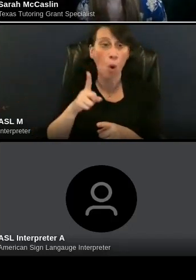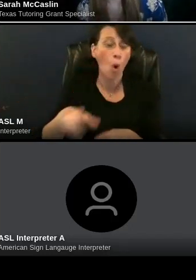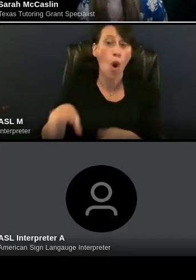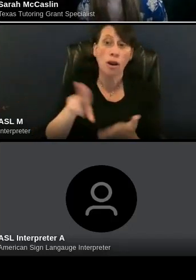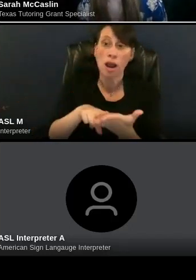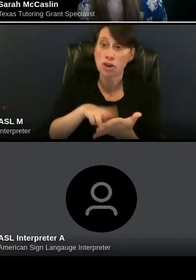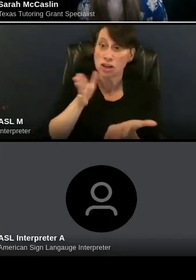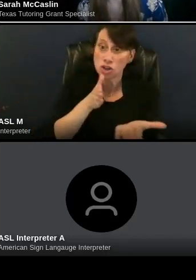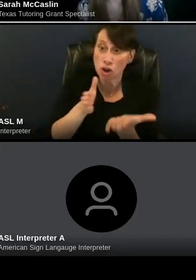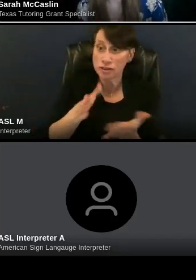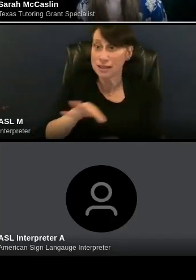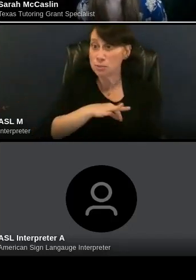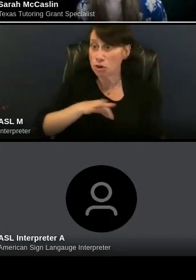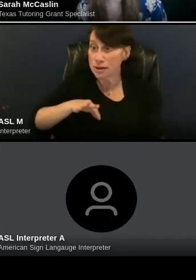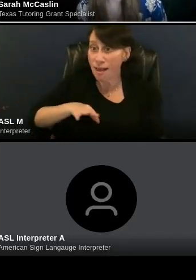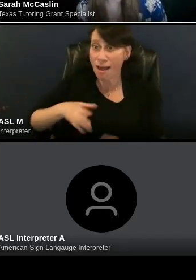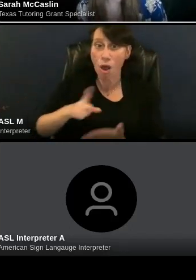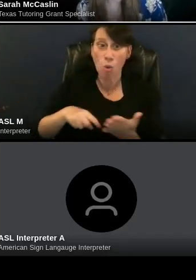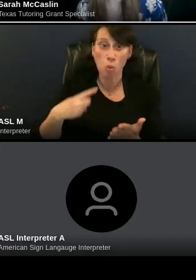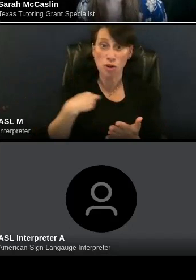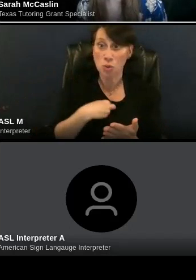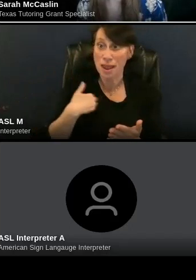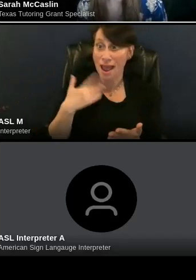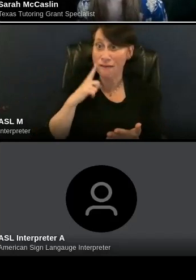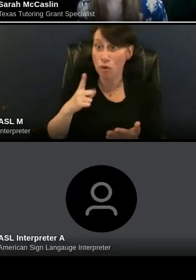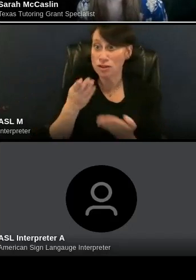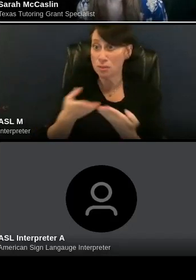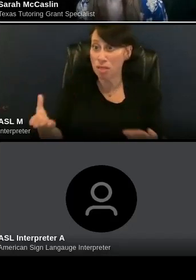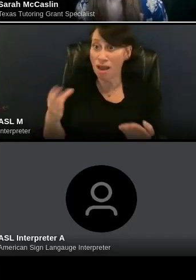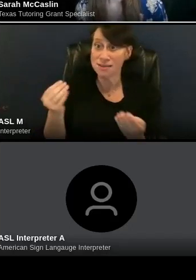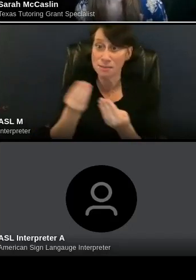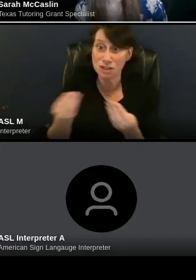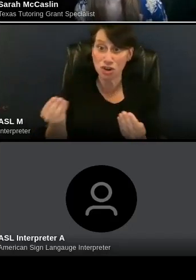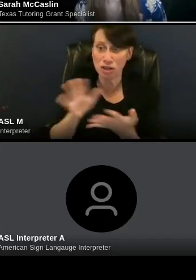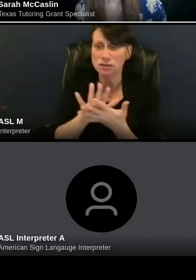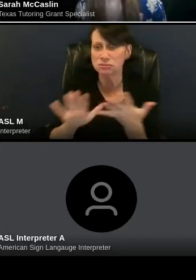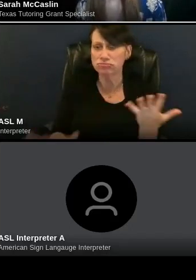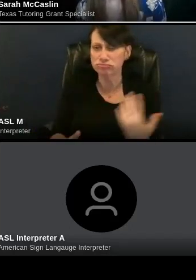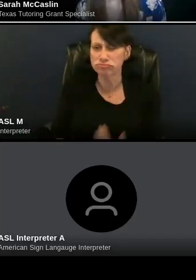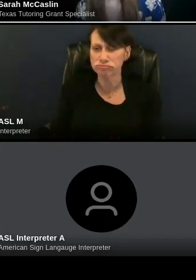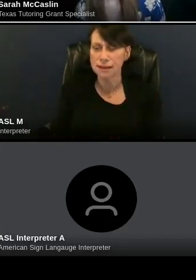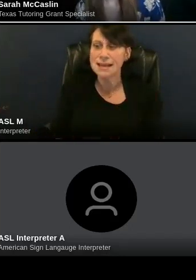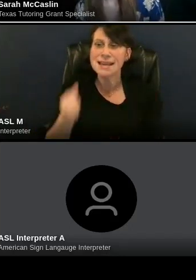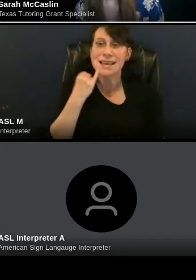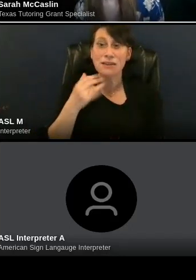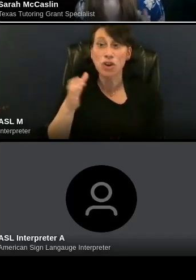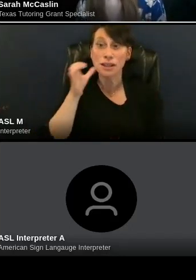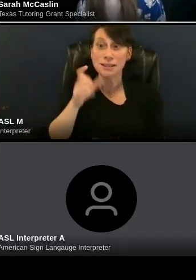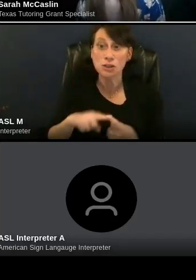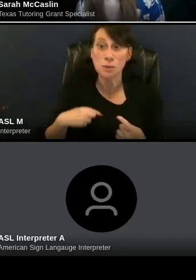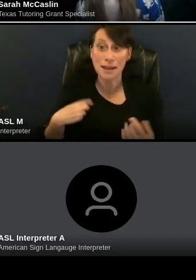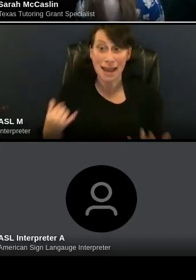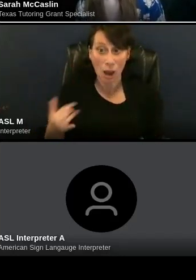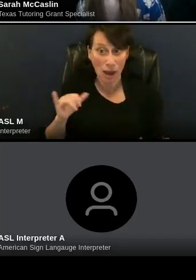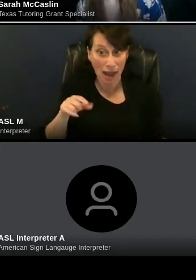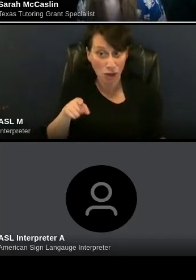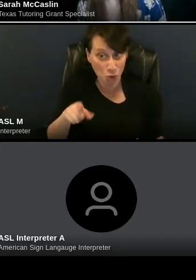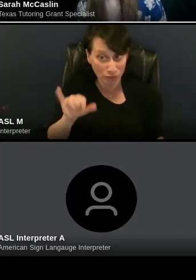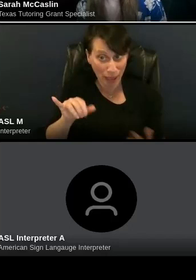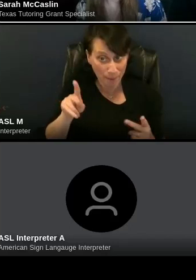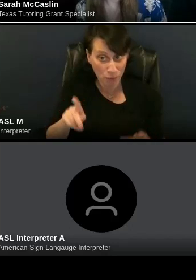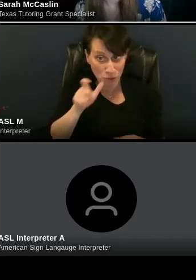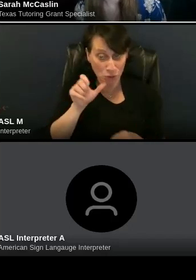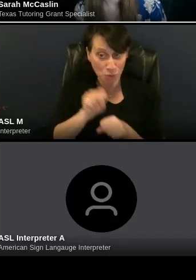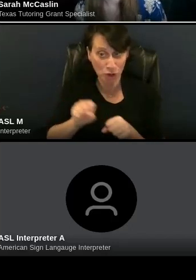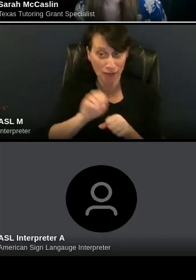contracted services? What do we have for supplies and materials? So on and so forth. And if you are listening to me now and you are the person that's working in the